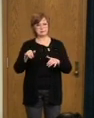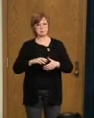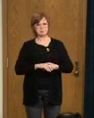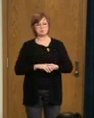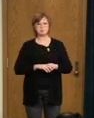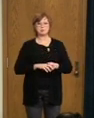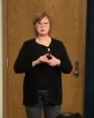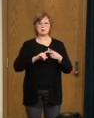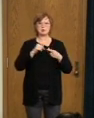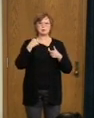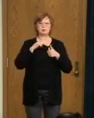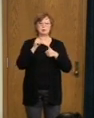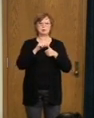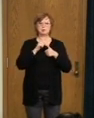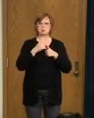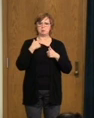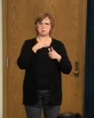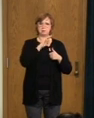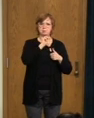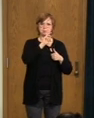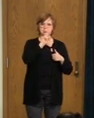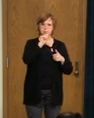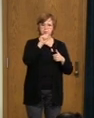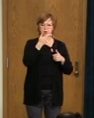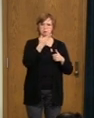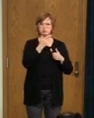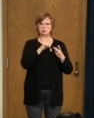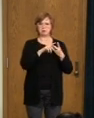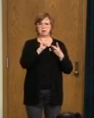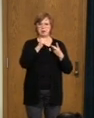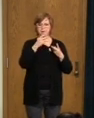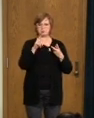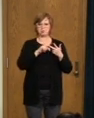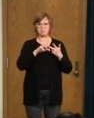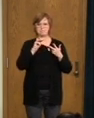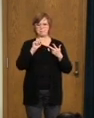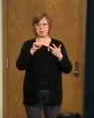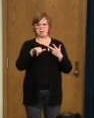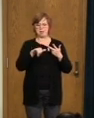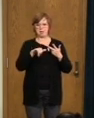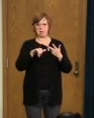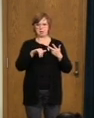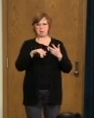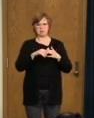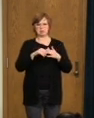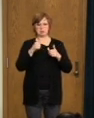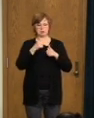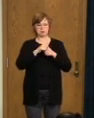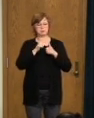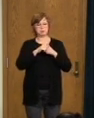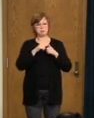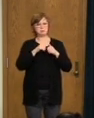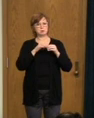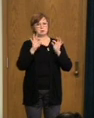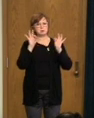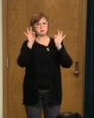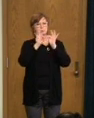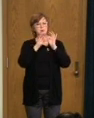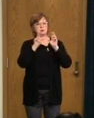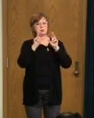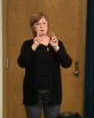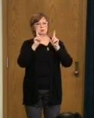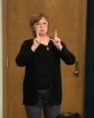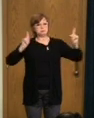in March, April, May, people are spread out more, they're more disciplined, everyone's wearing a mask. And I think that is going to be essential going forwards.